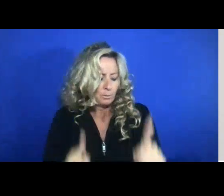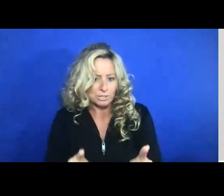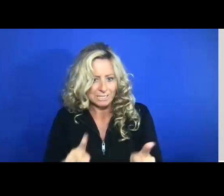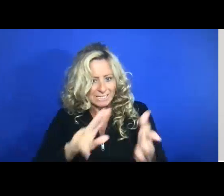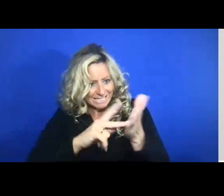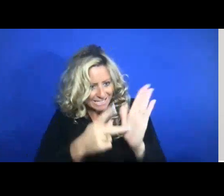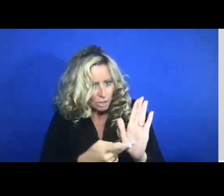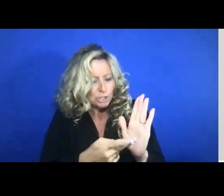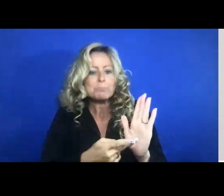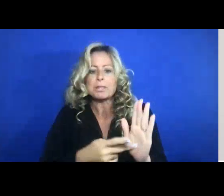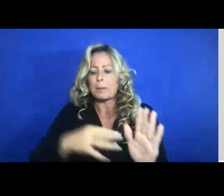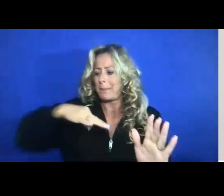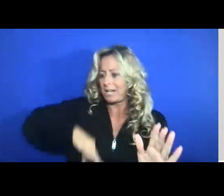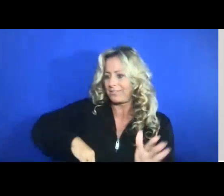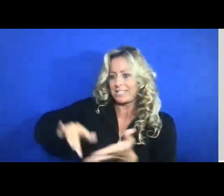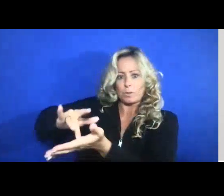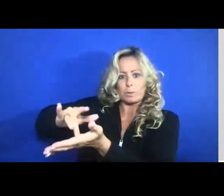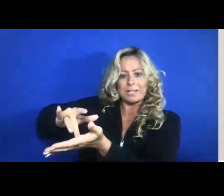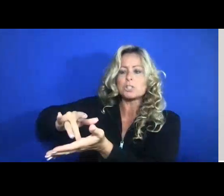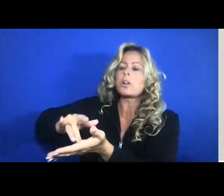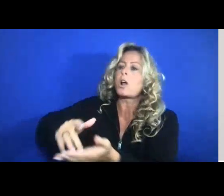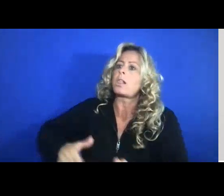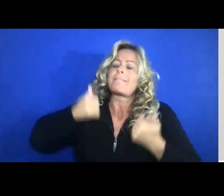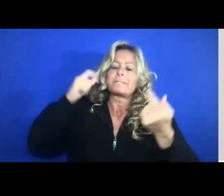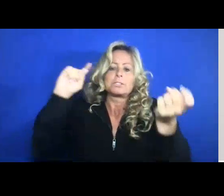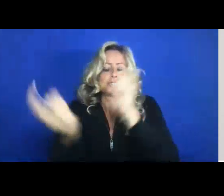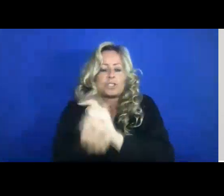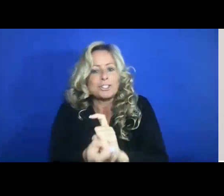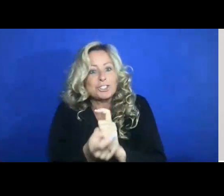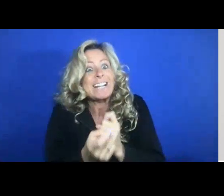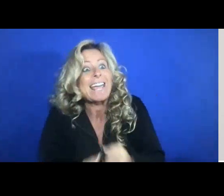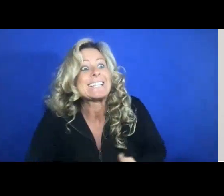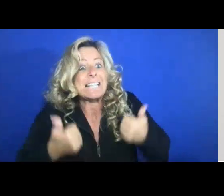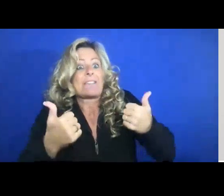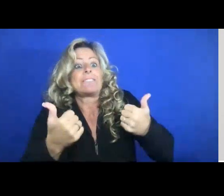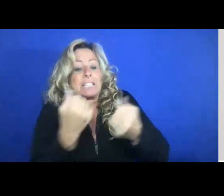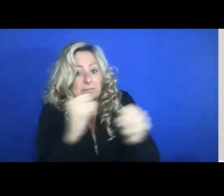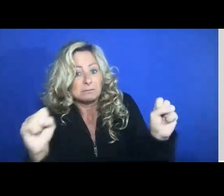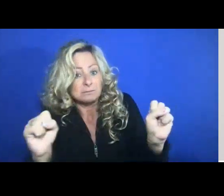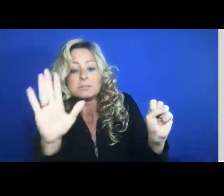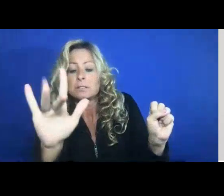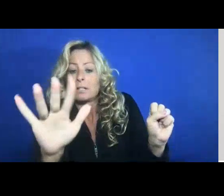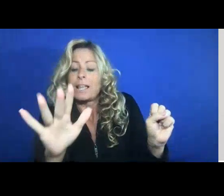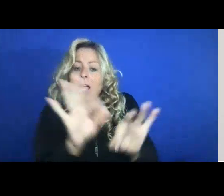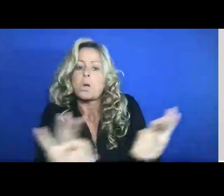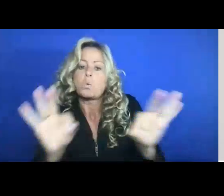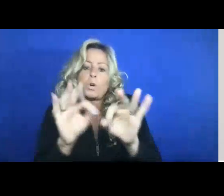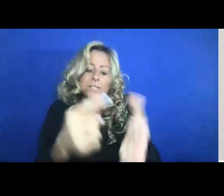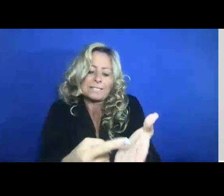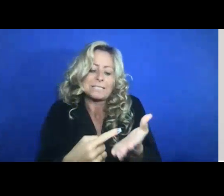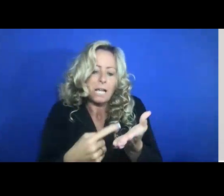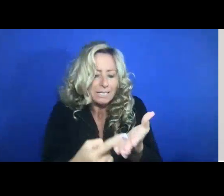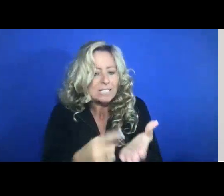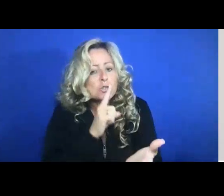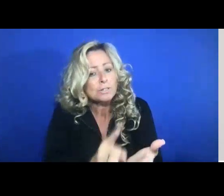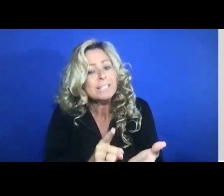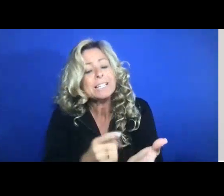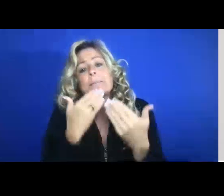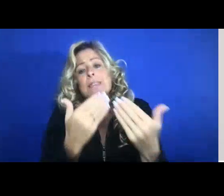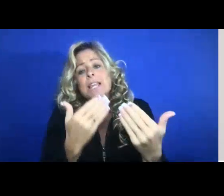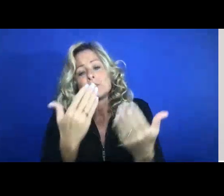from medication are life-changing and life-saving, and really worth discussing. And so, again, I'm really grateful to